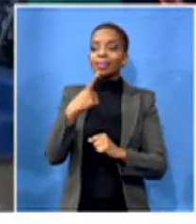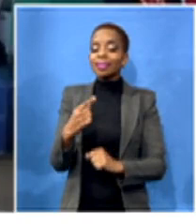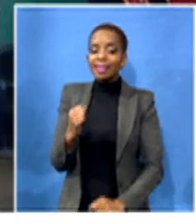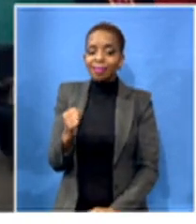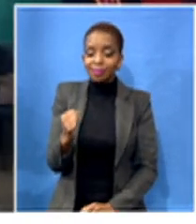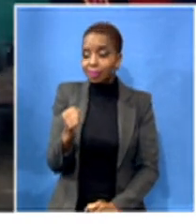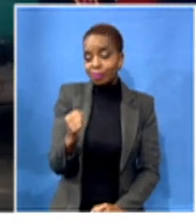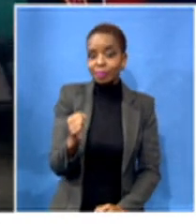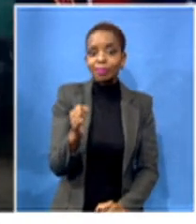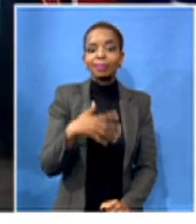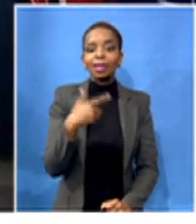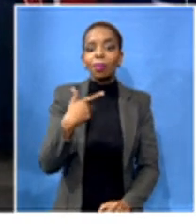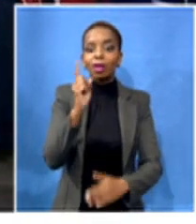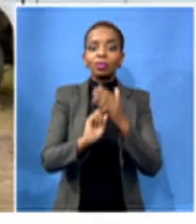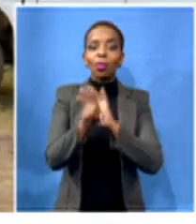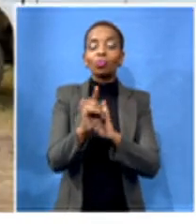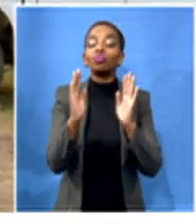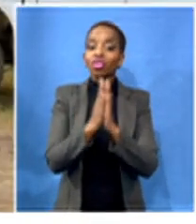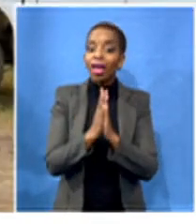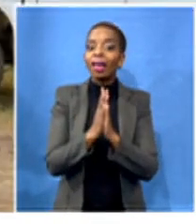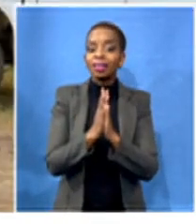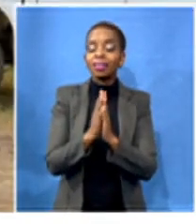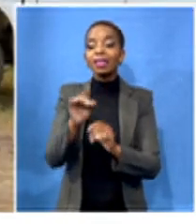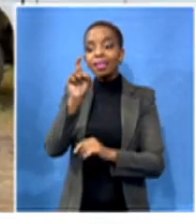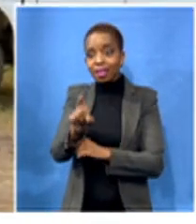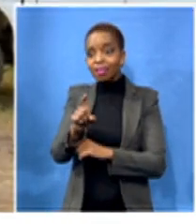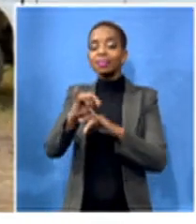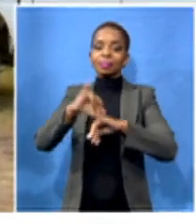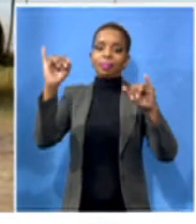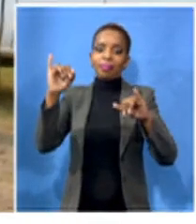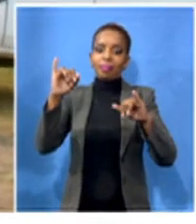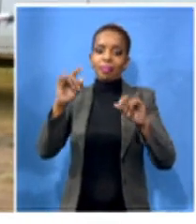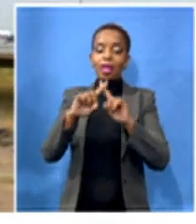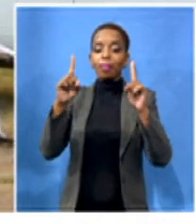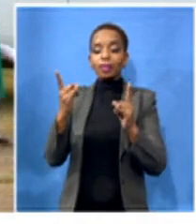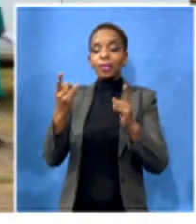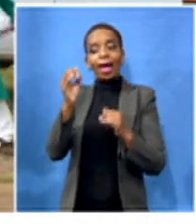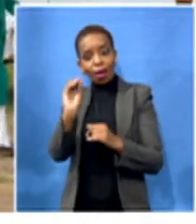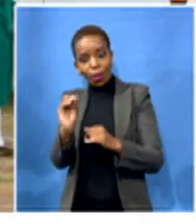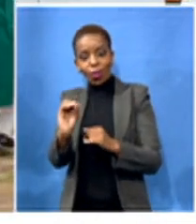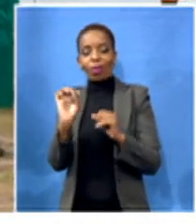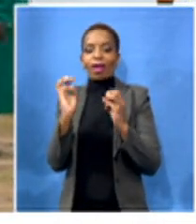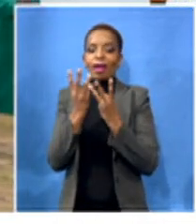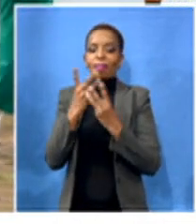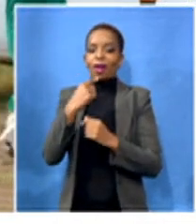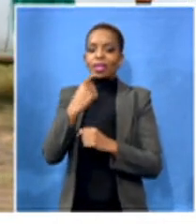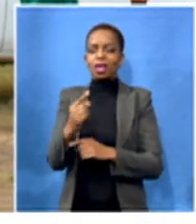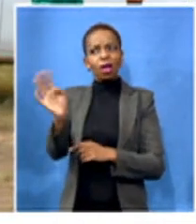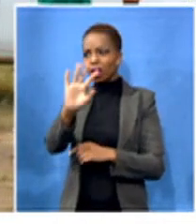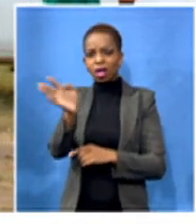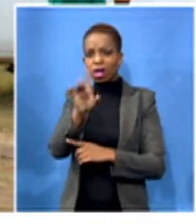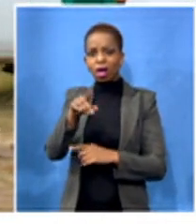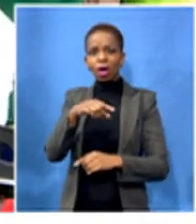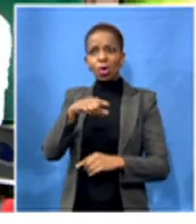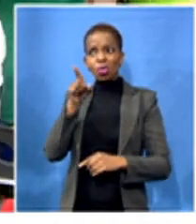And this is where it might be a big spreading ground. However, there are still people saying, hang on, you're opening up bottle stores,